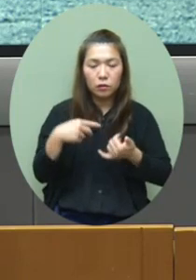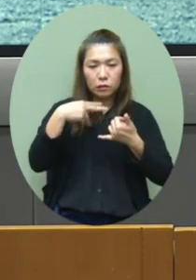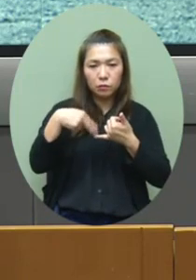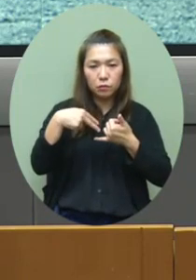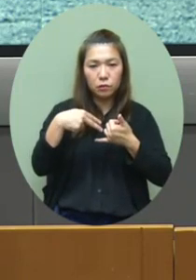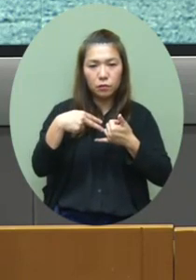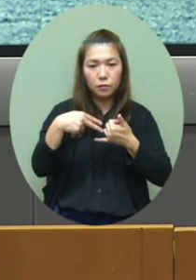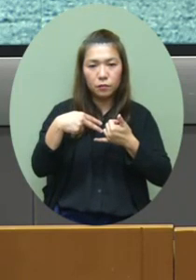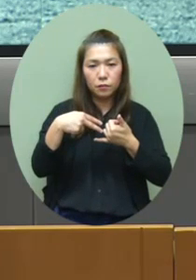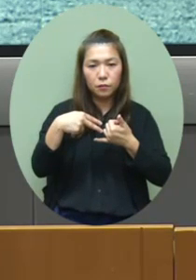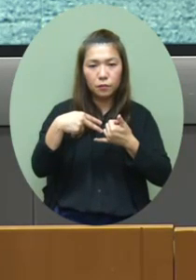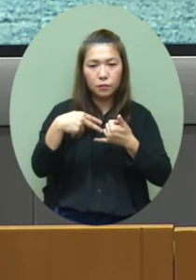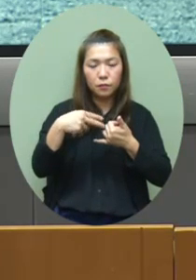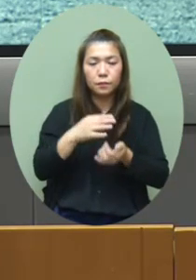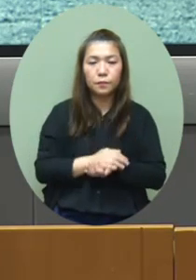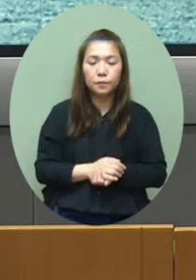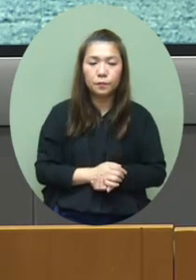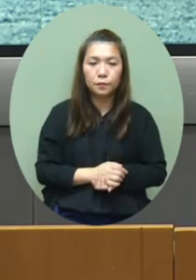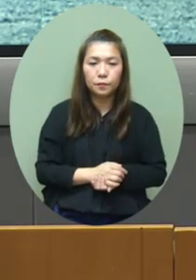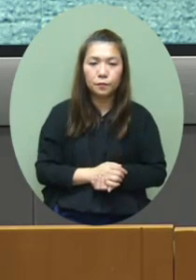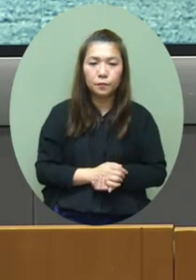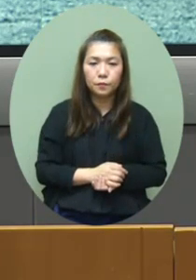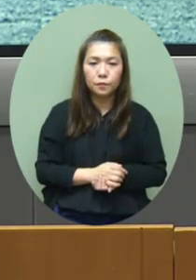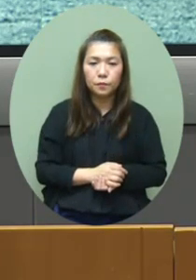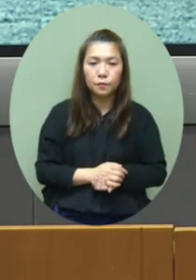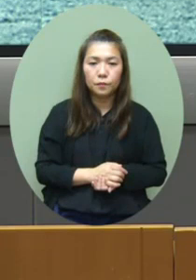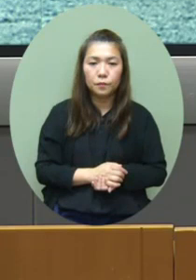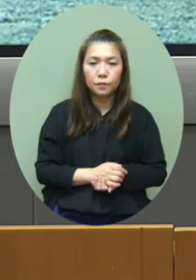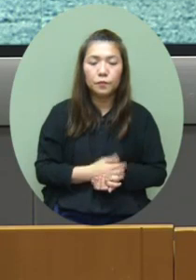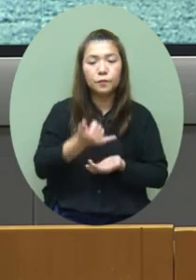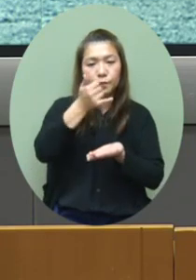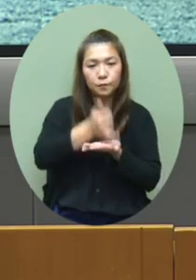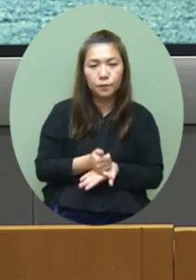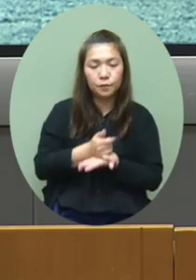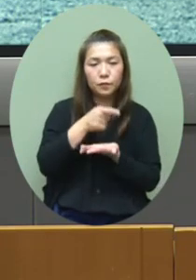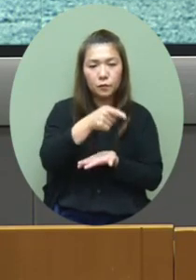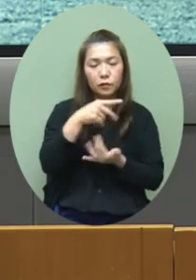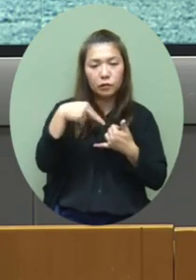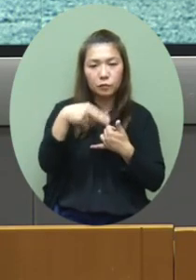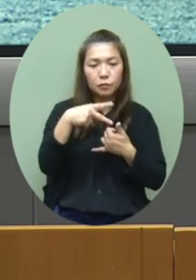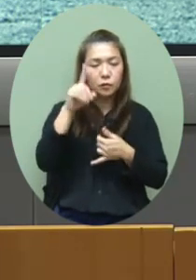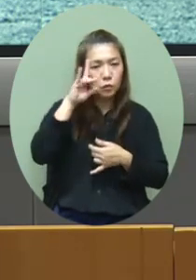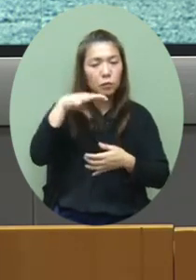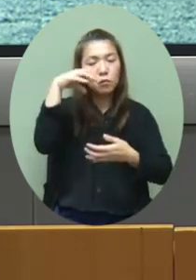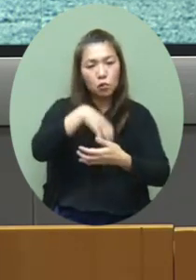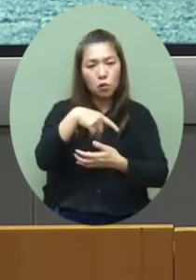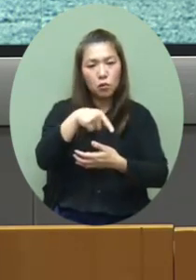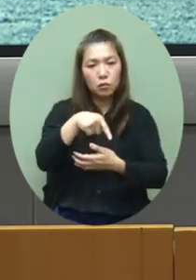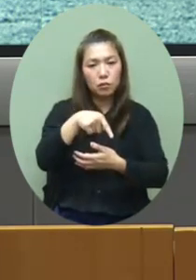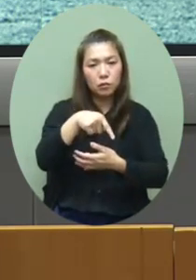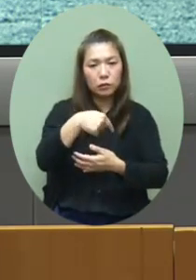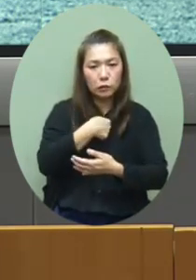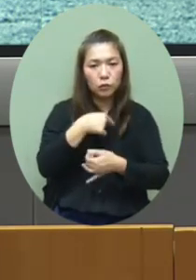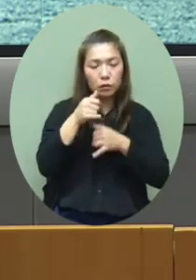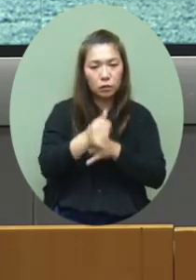staying in the designated quarantine hotel he or she will still have to undergo another test